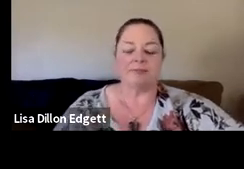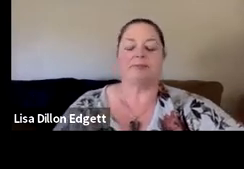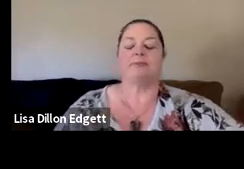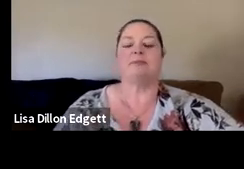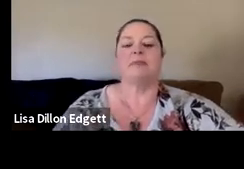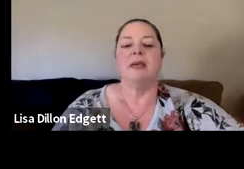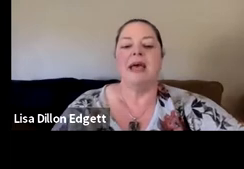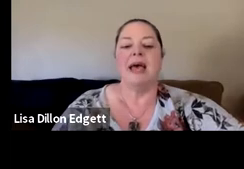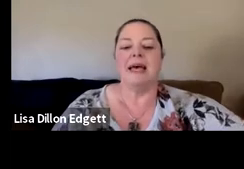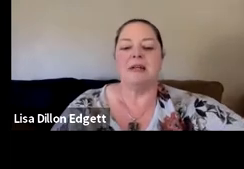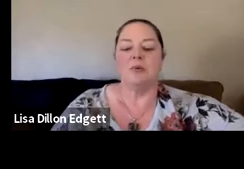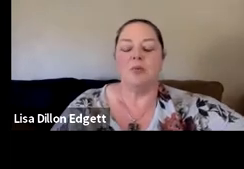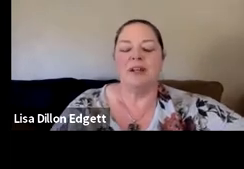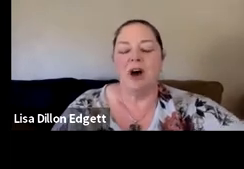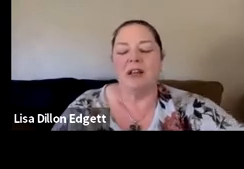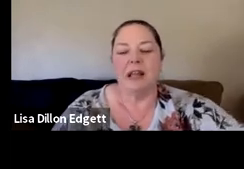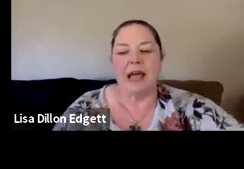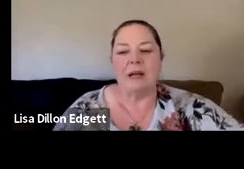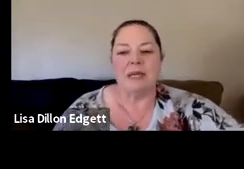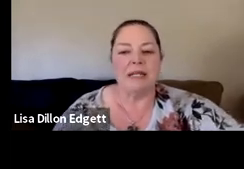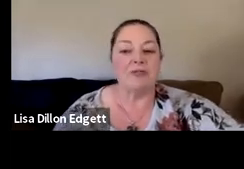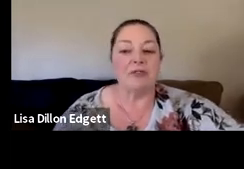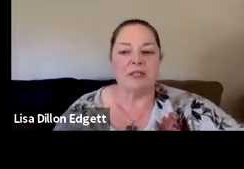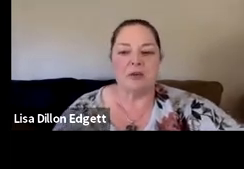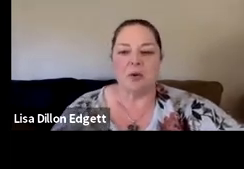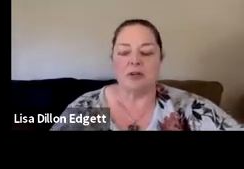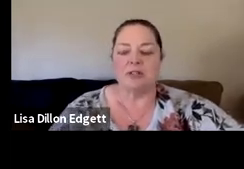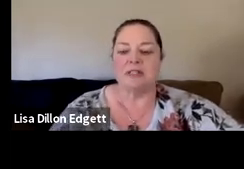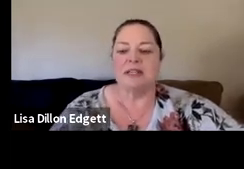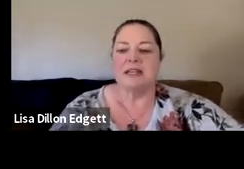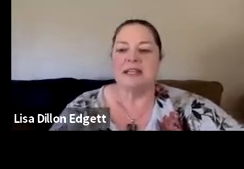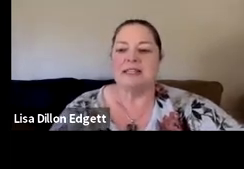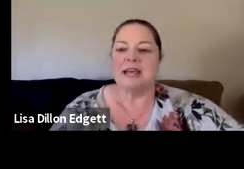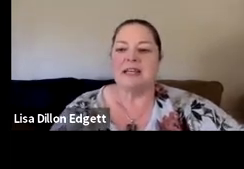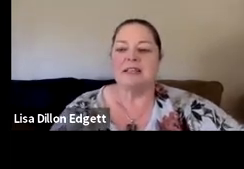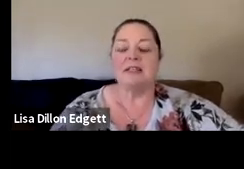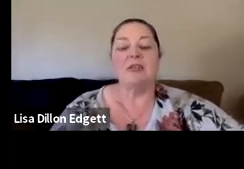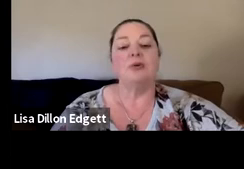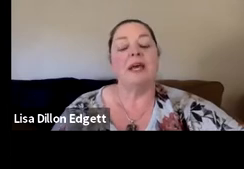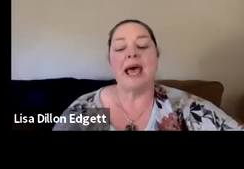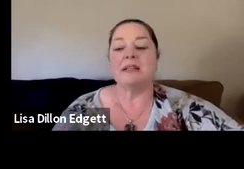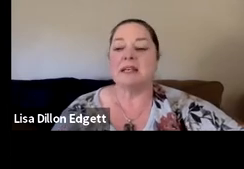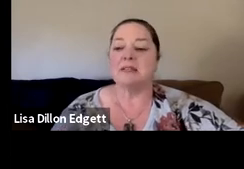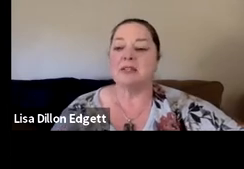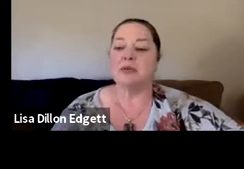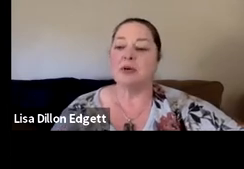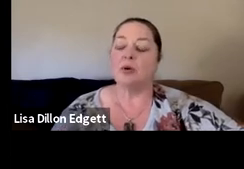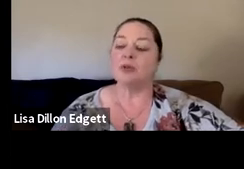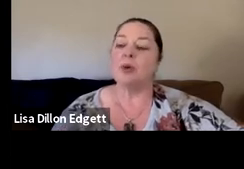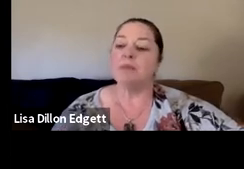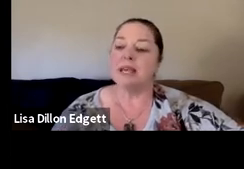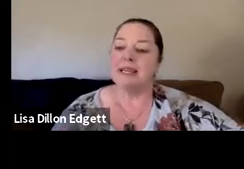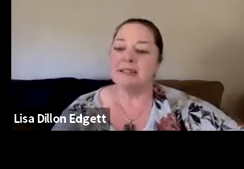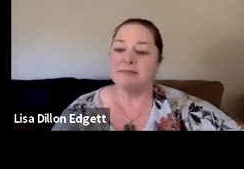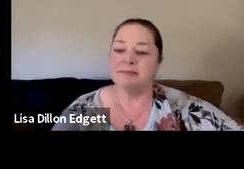weeks. And what online means for this course is that you get access to a